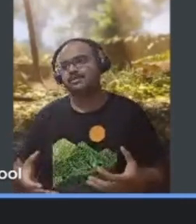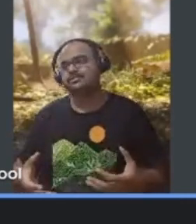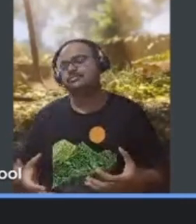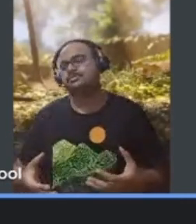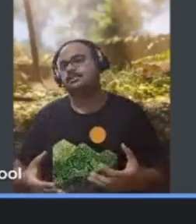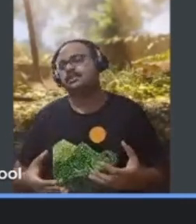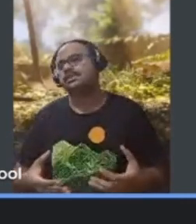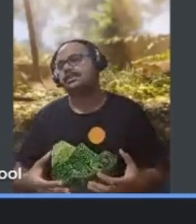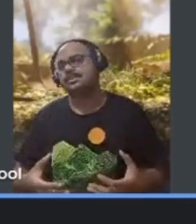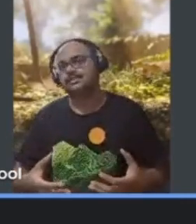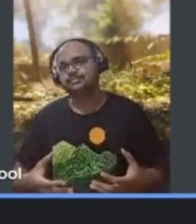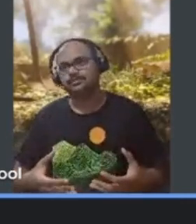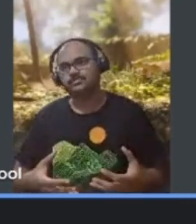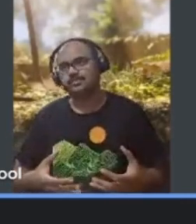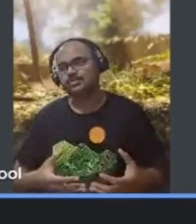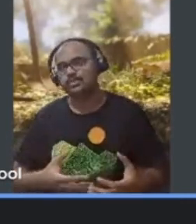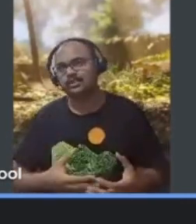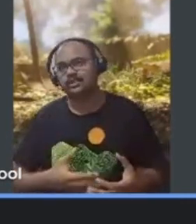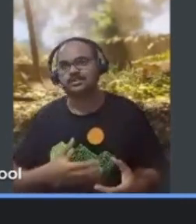describe uh,